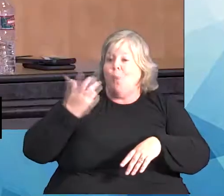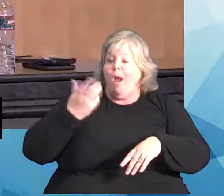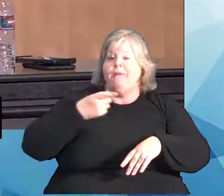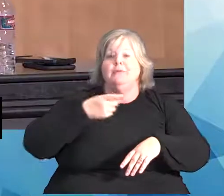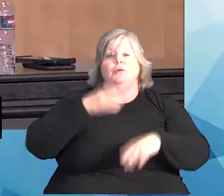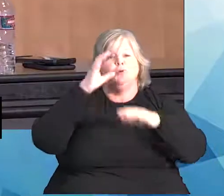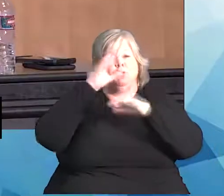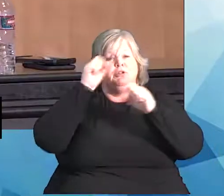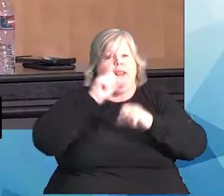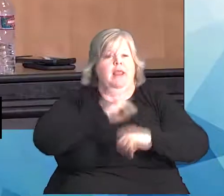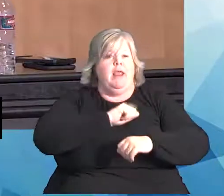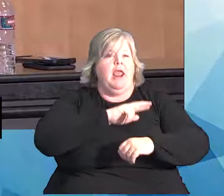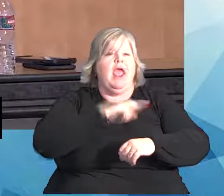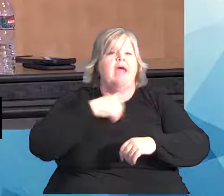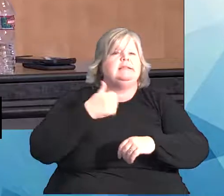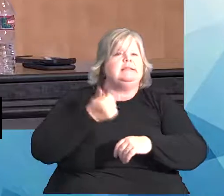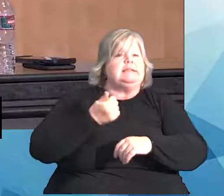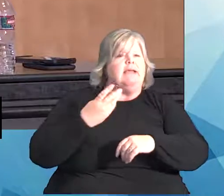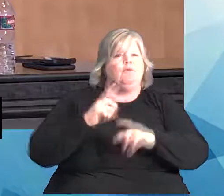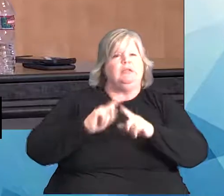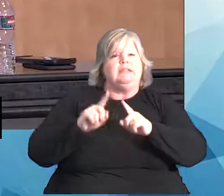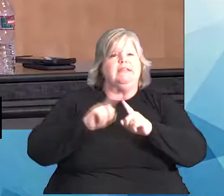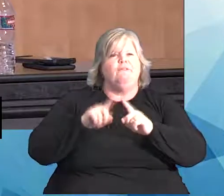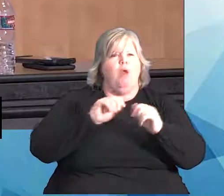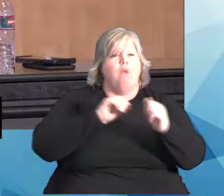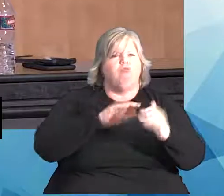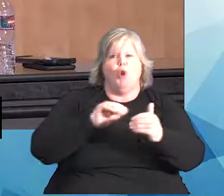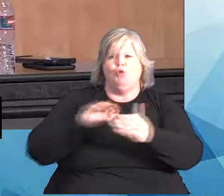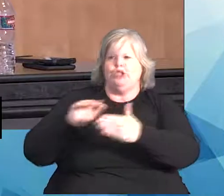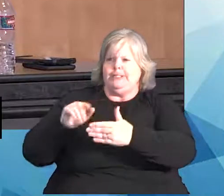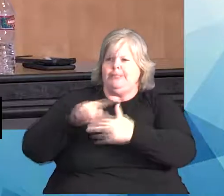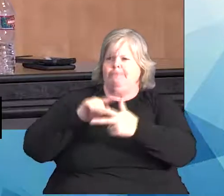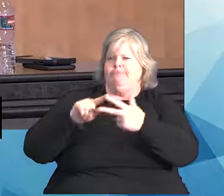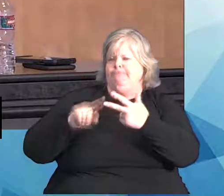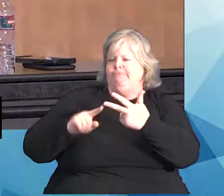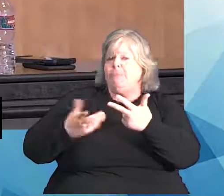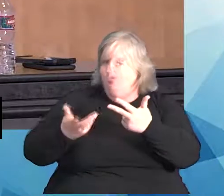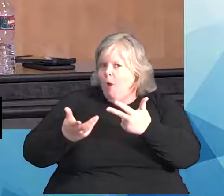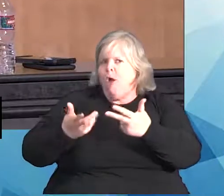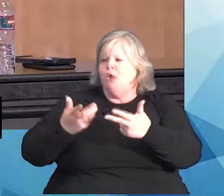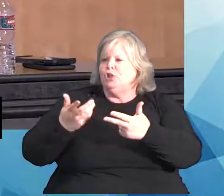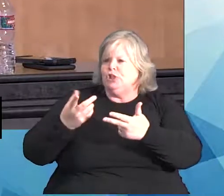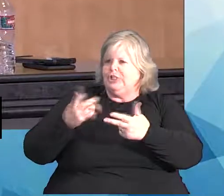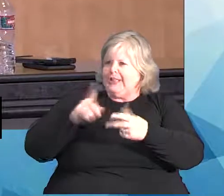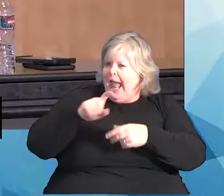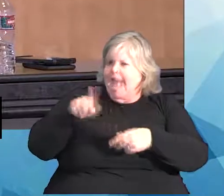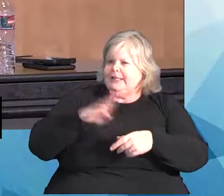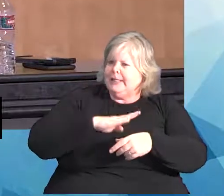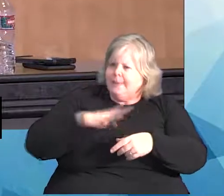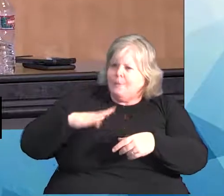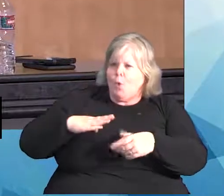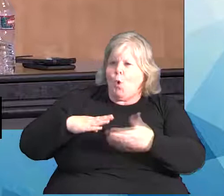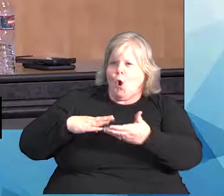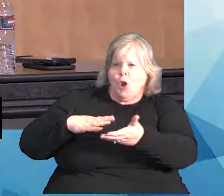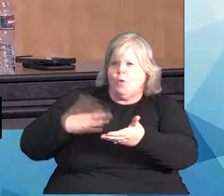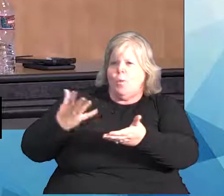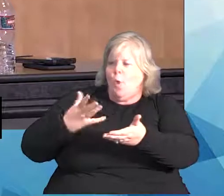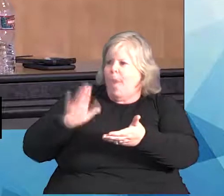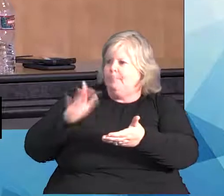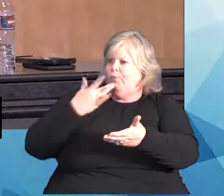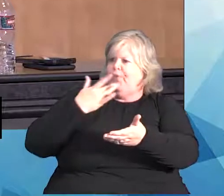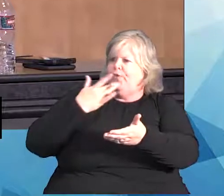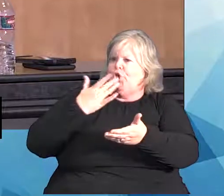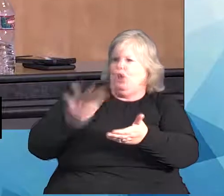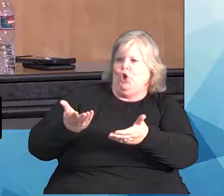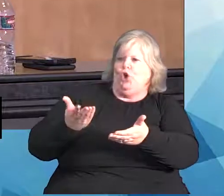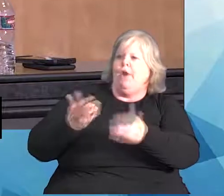Reichman has several possible avenues to take to approach this situation, and she's asking the board what we would like